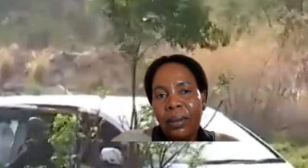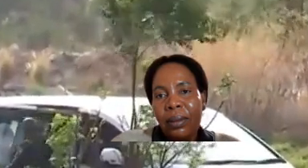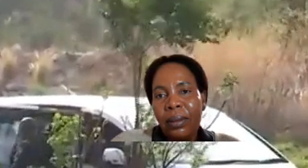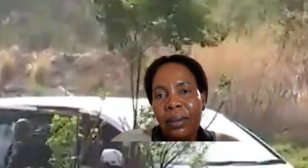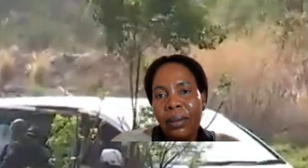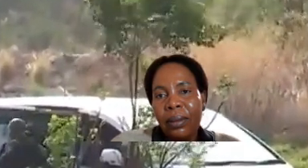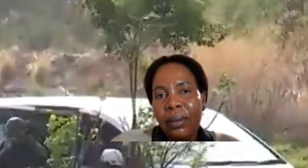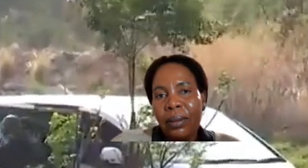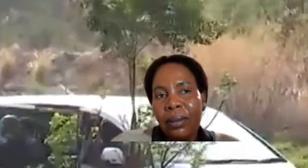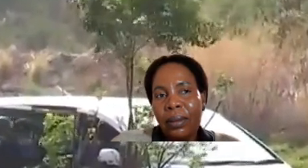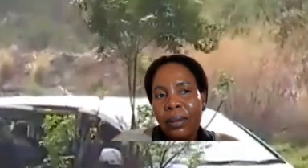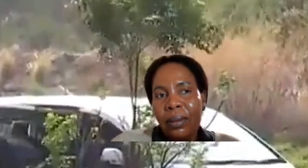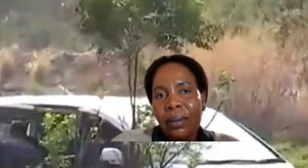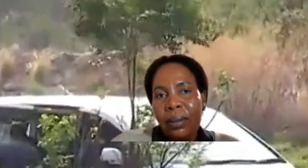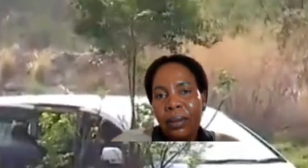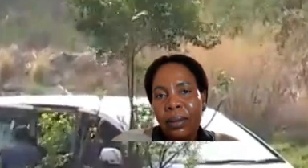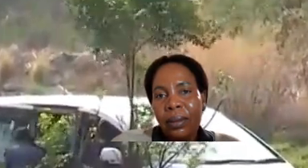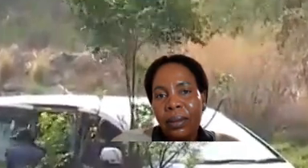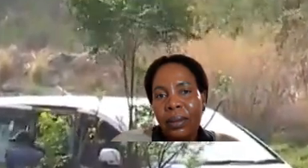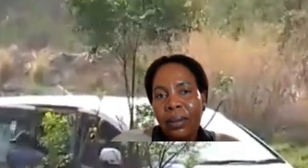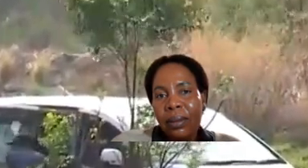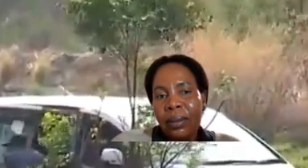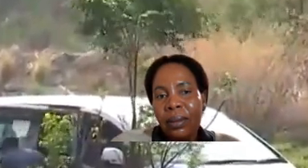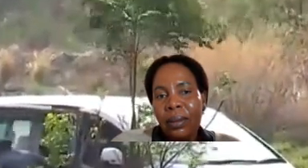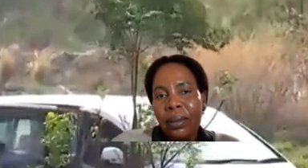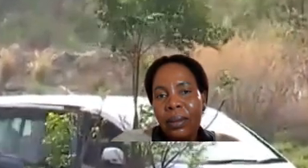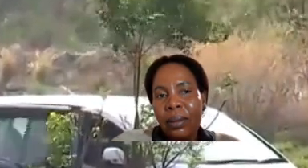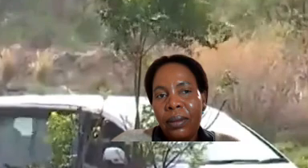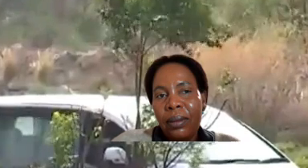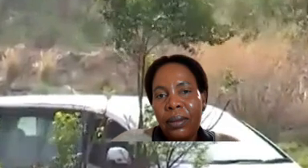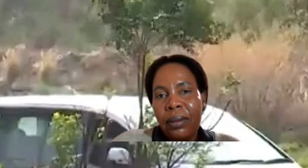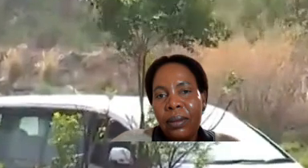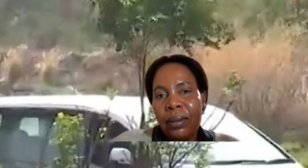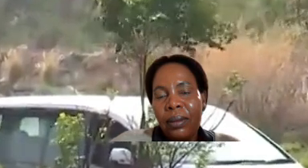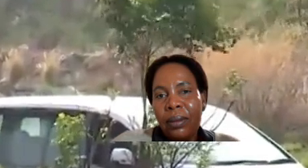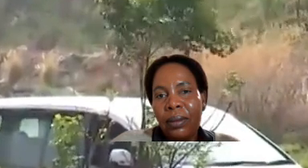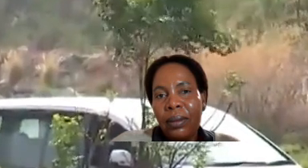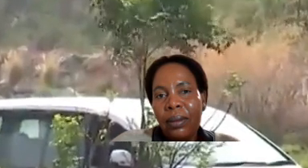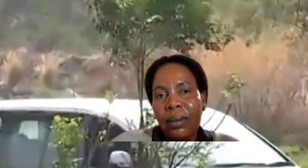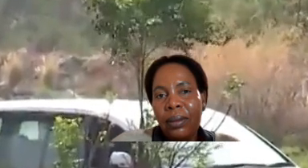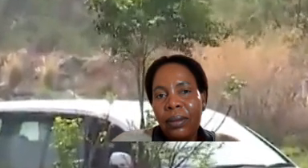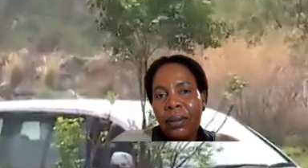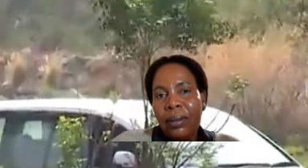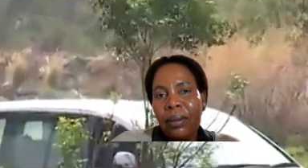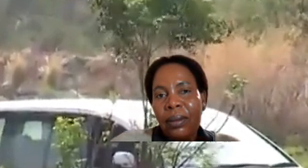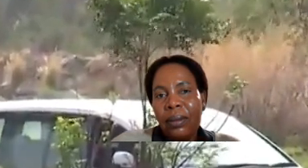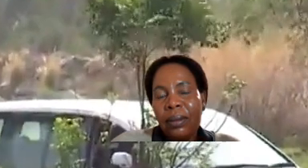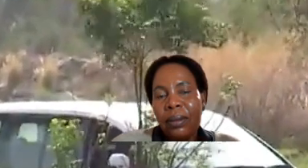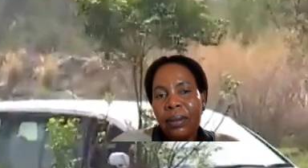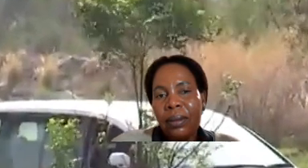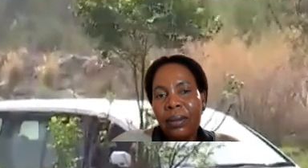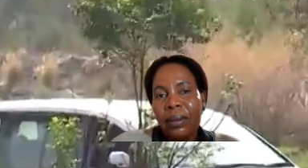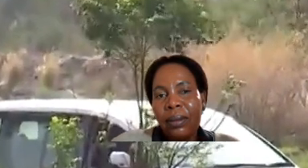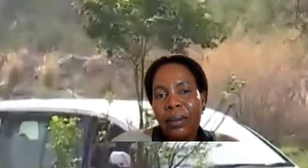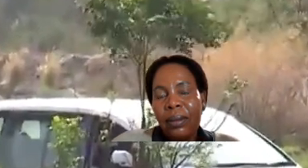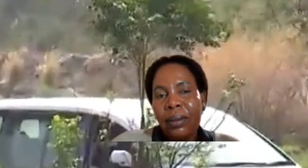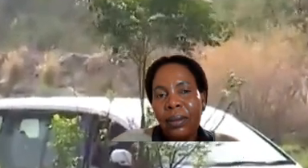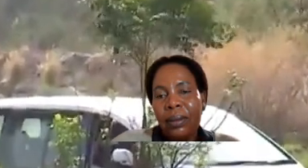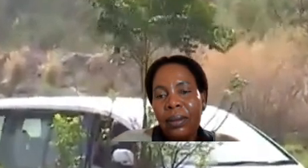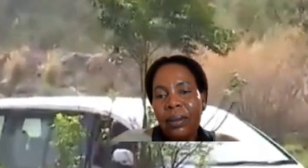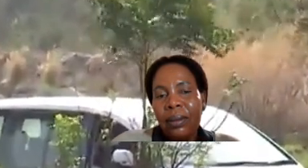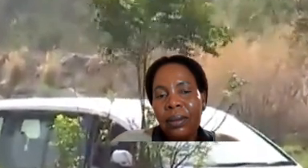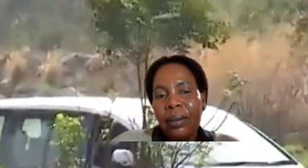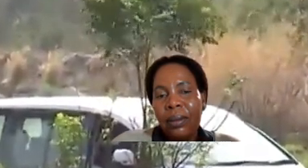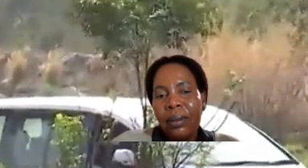to face the courts before some of them, as we understand that they are foreign nationals being deported to